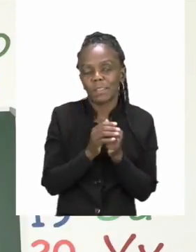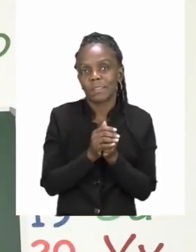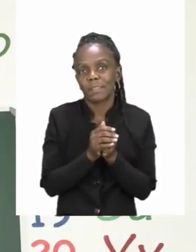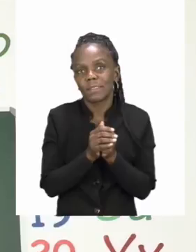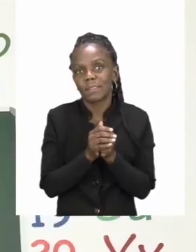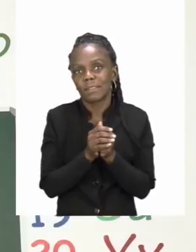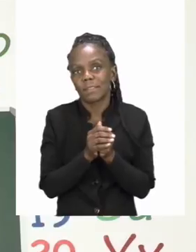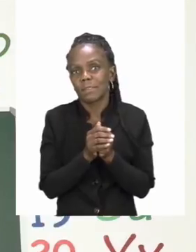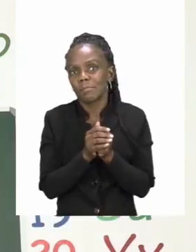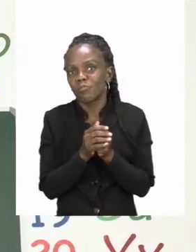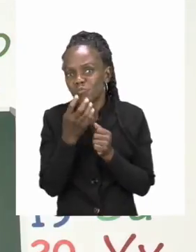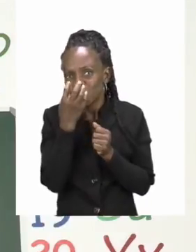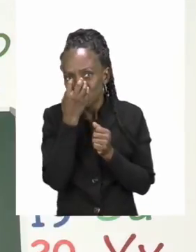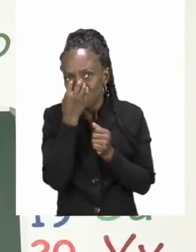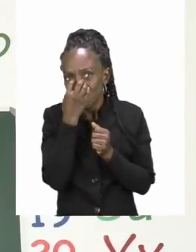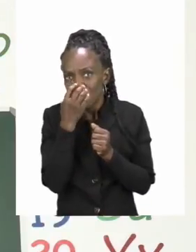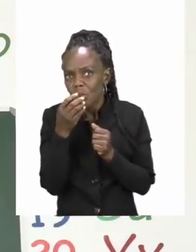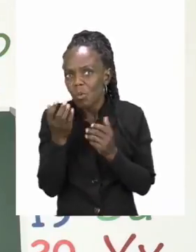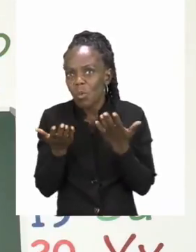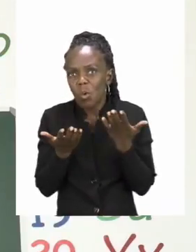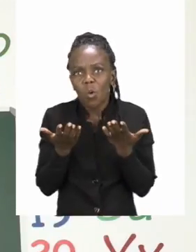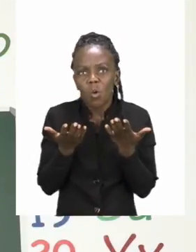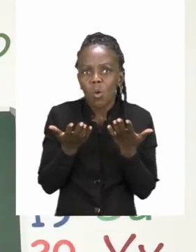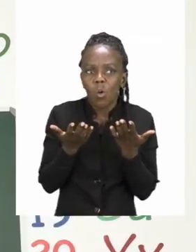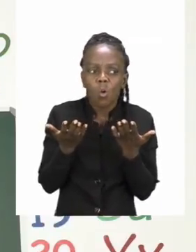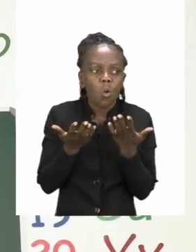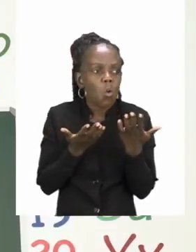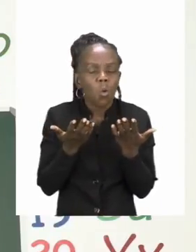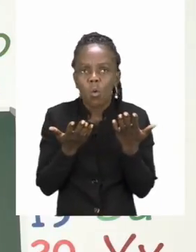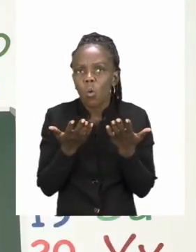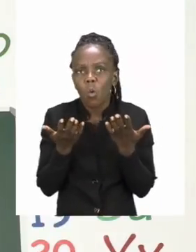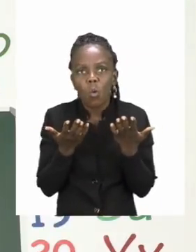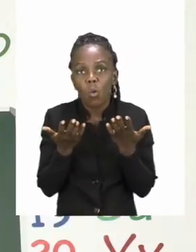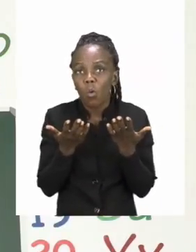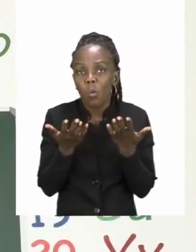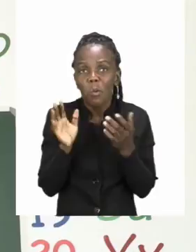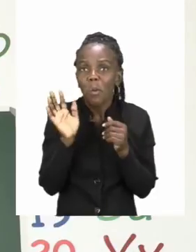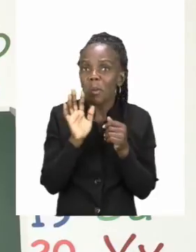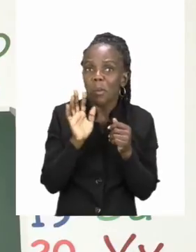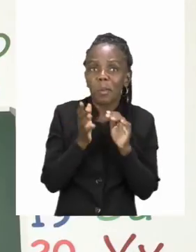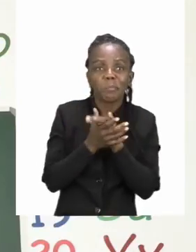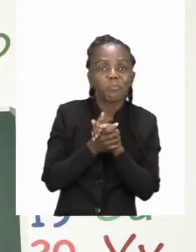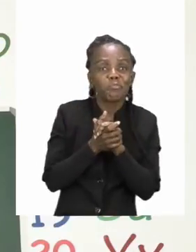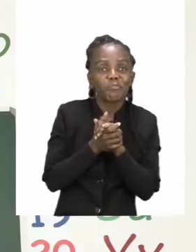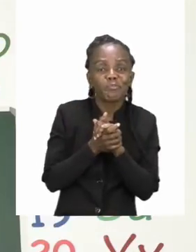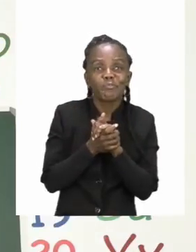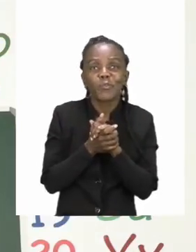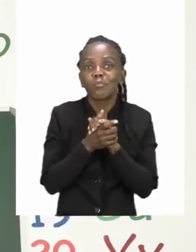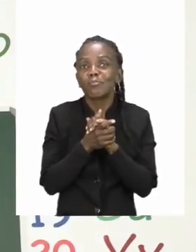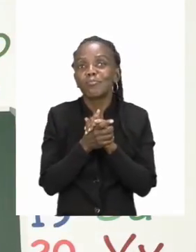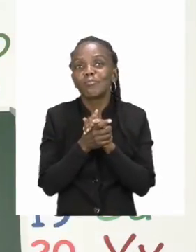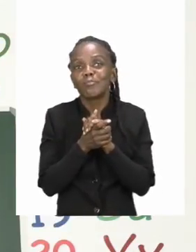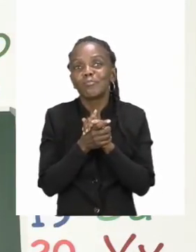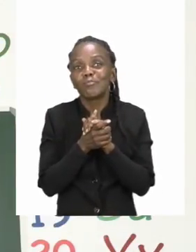want Zoshi to join us. Zoshi, can you come so we can say goodbye to our friends? Oh, there you are.